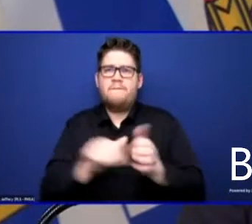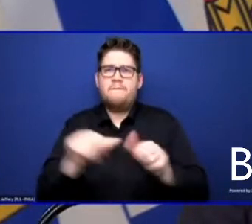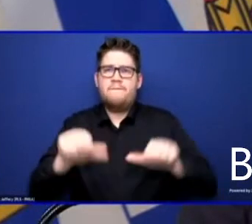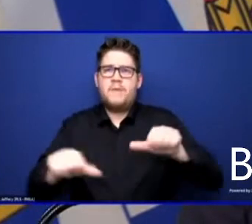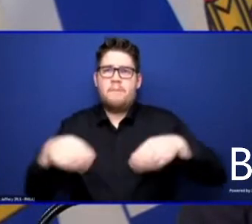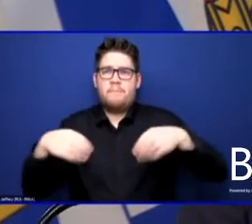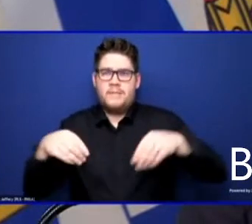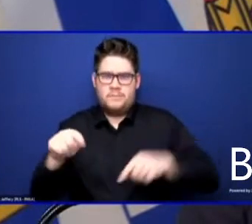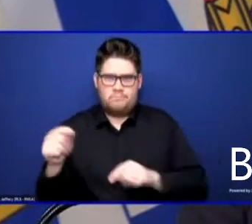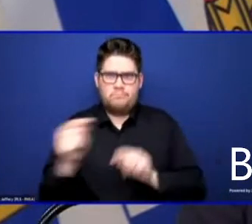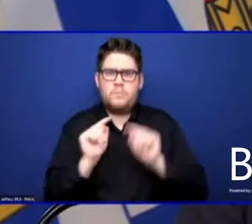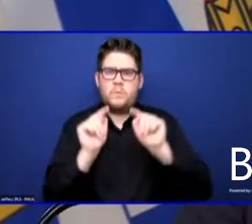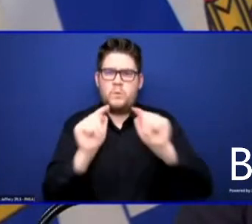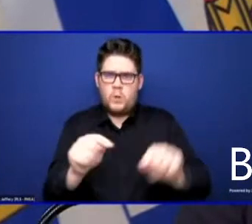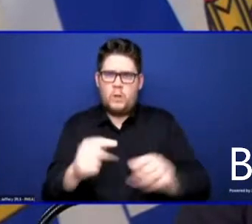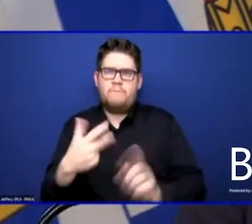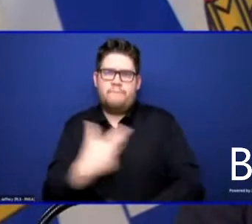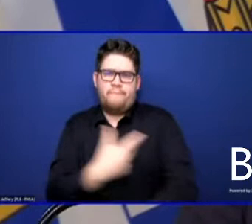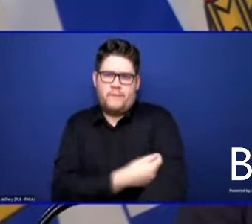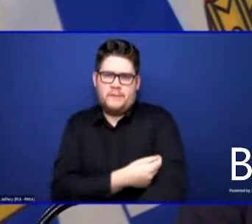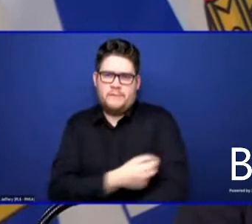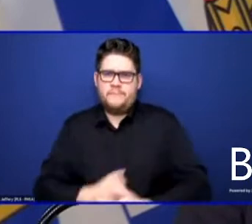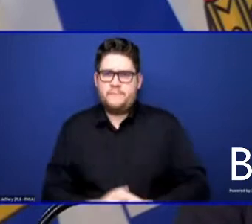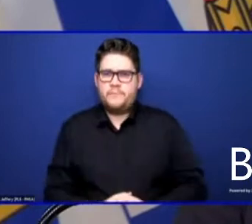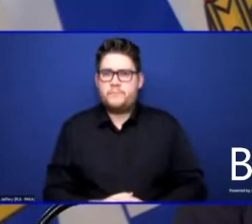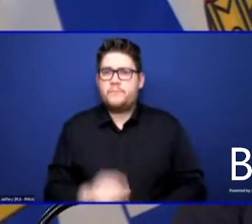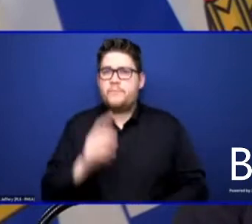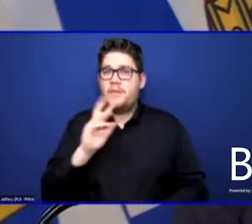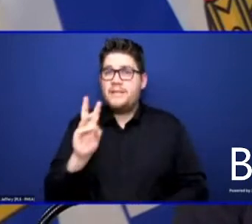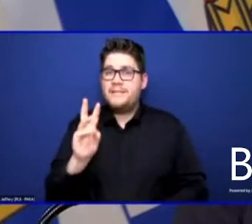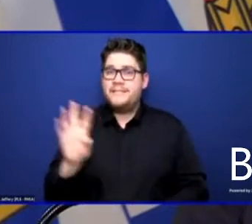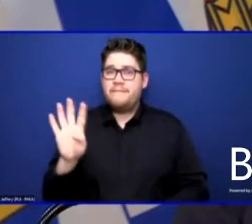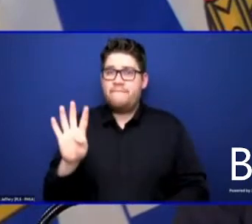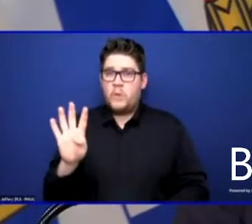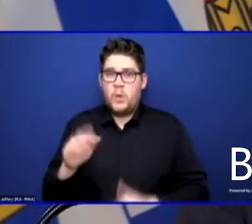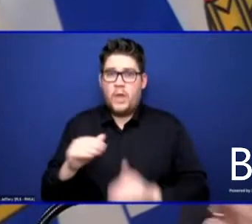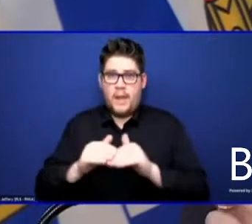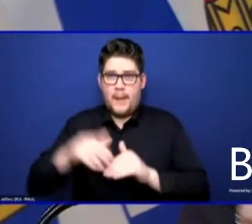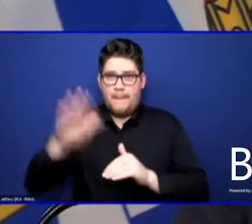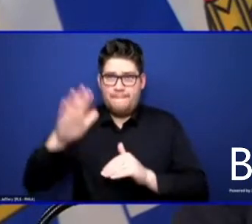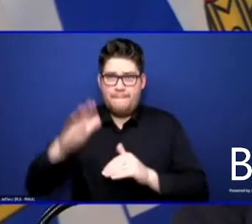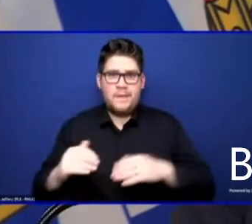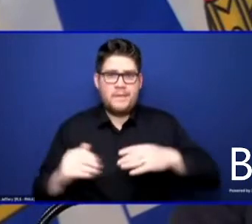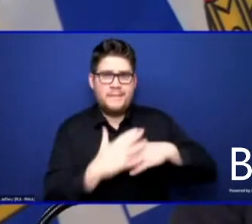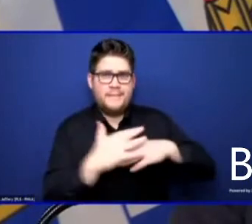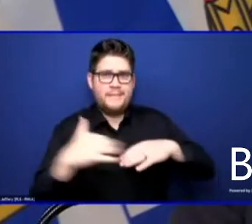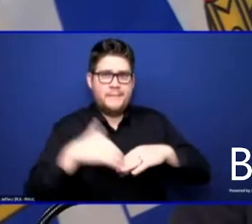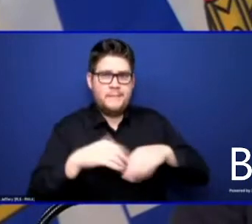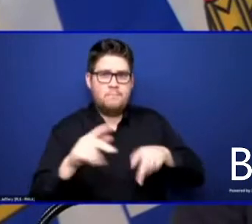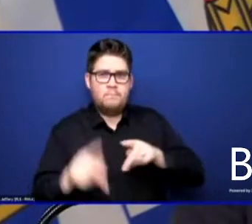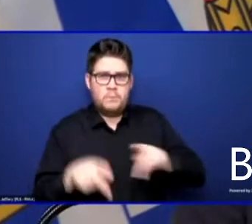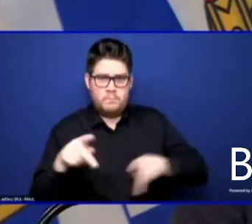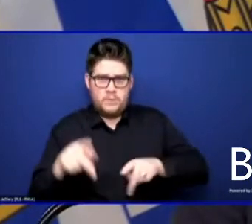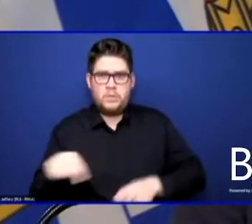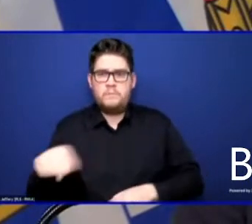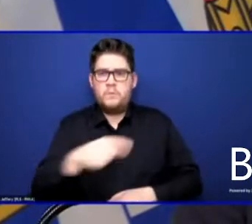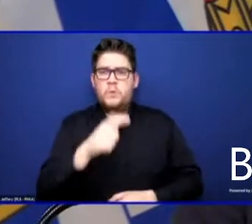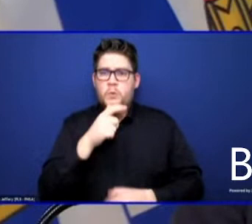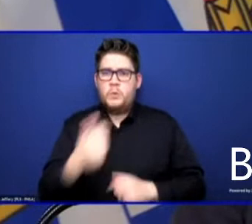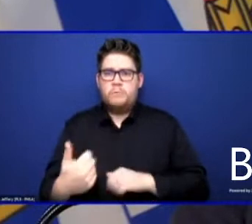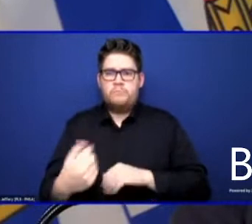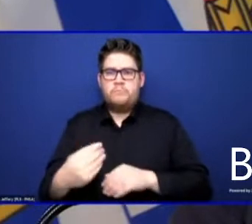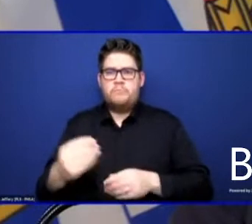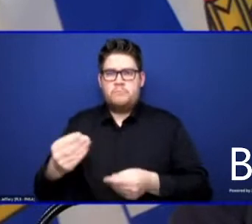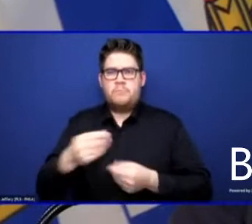older, and Indigenous peoples and people who have received their clinically extremely vulnerable letter can